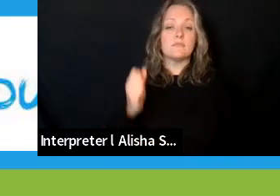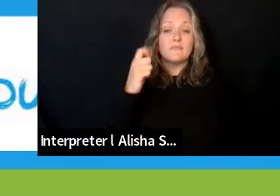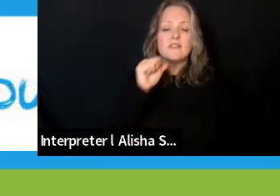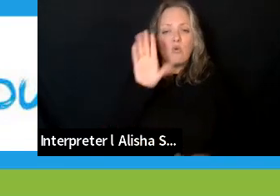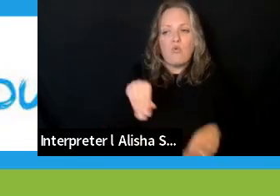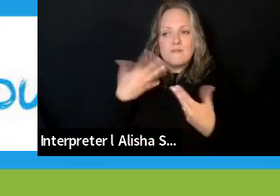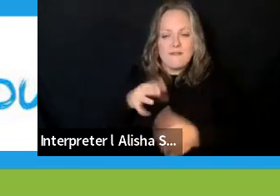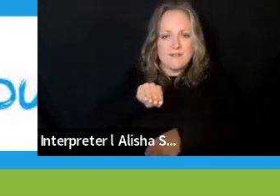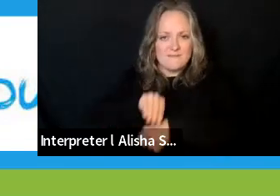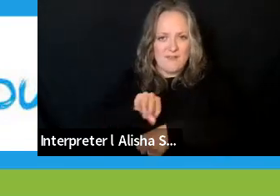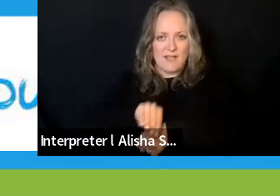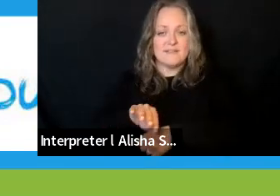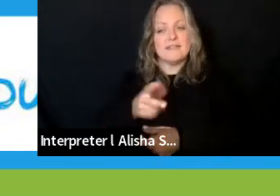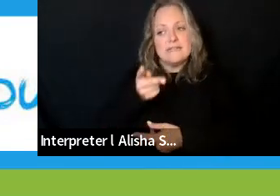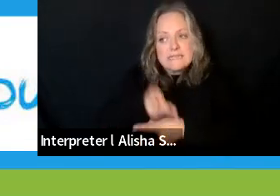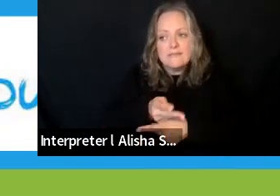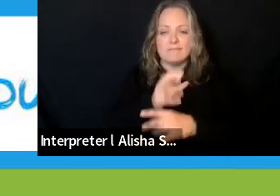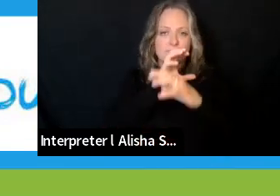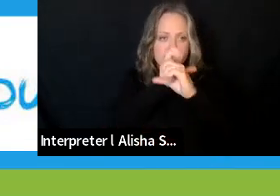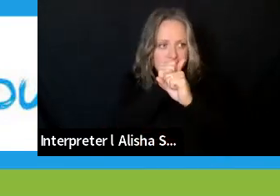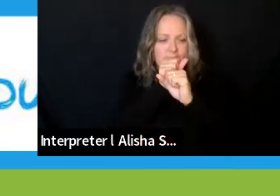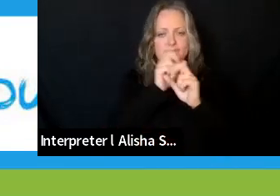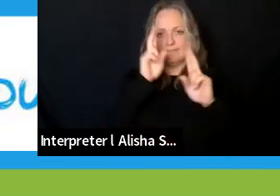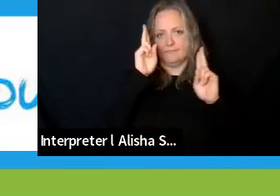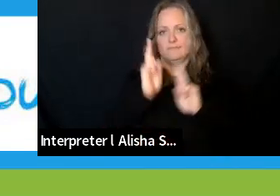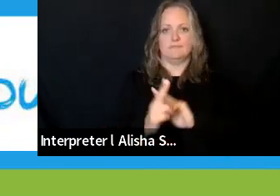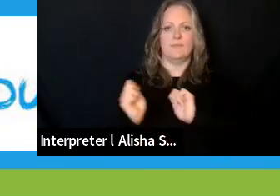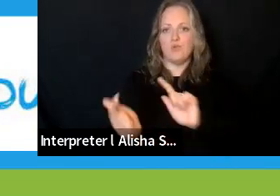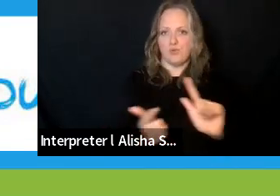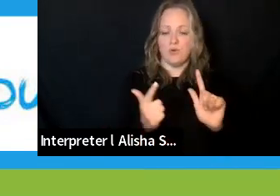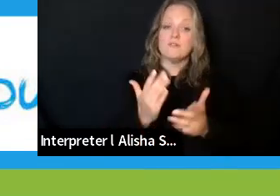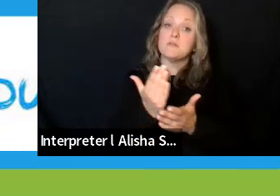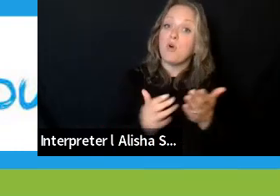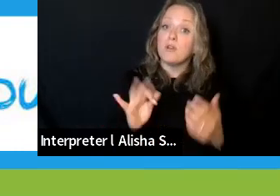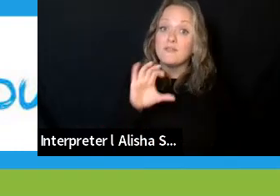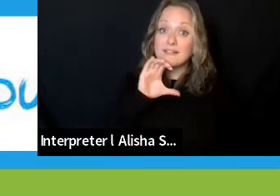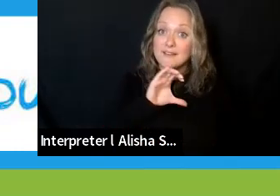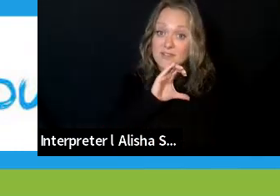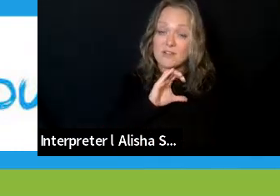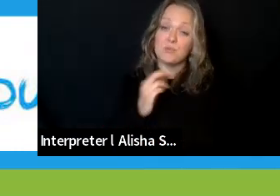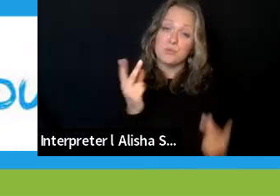advice, and to maintain that confidentiality. So part of the cafes is having